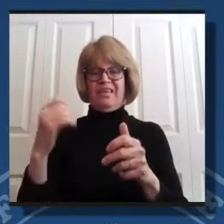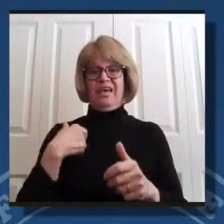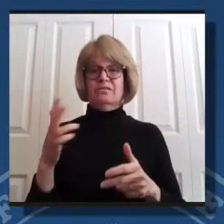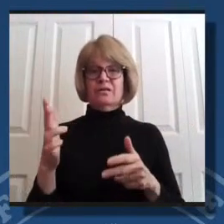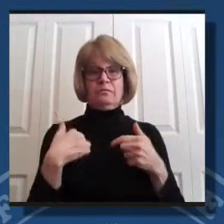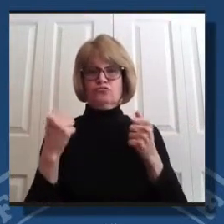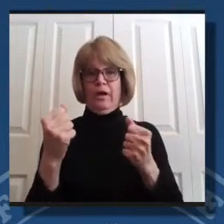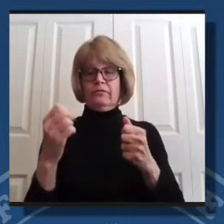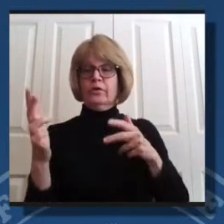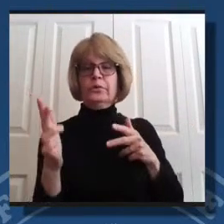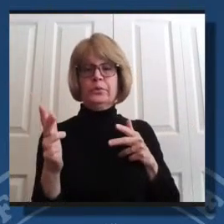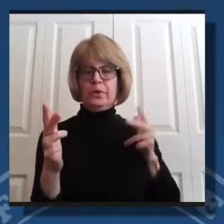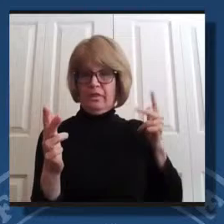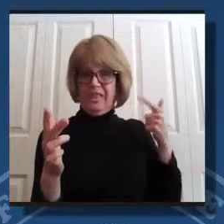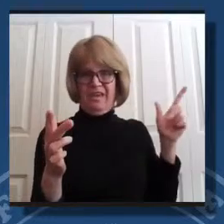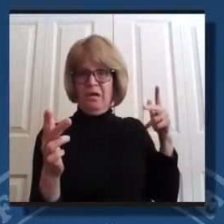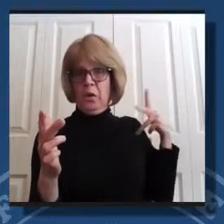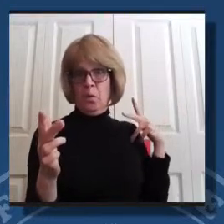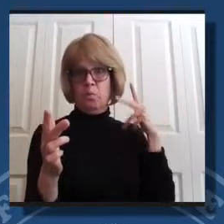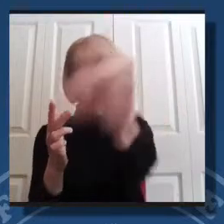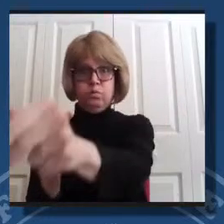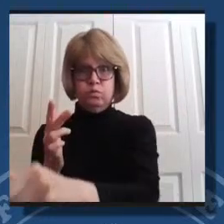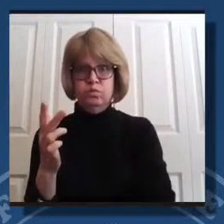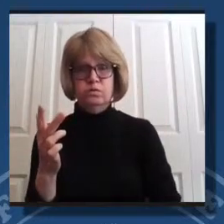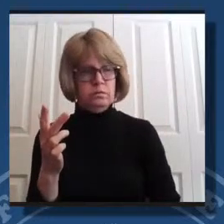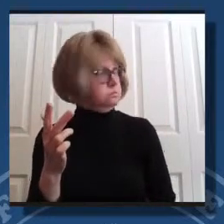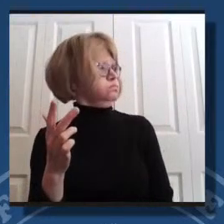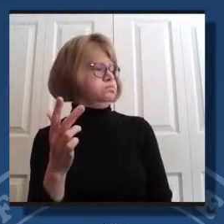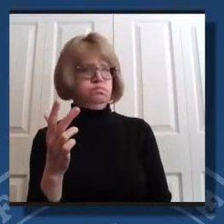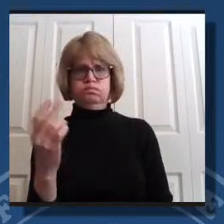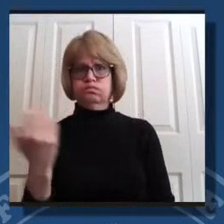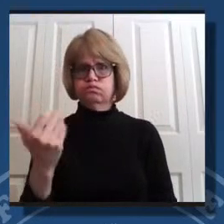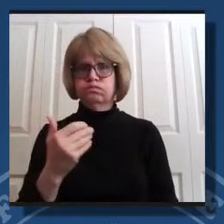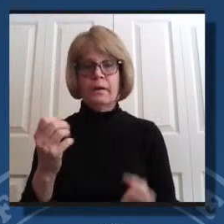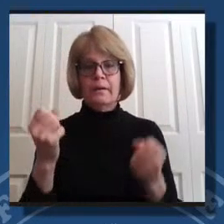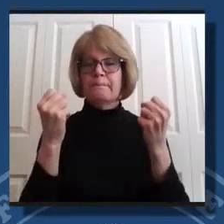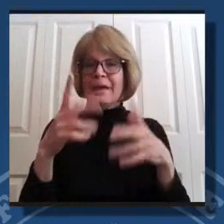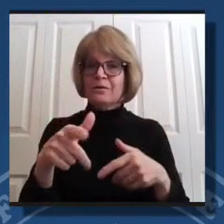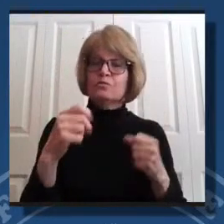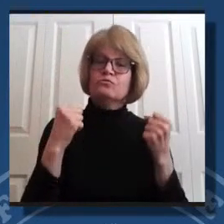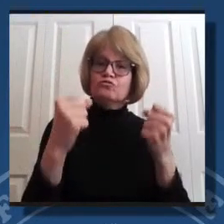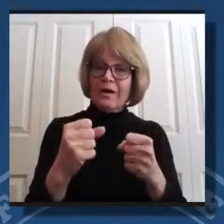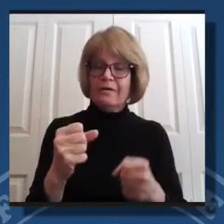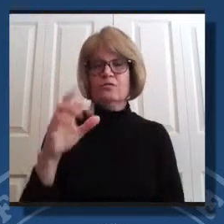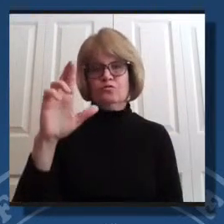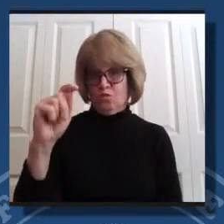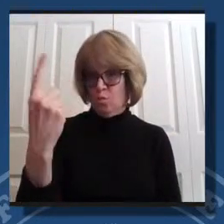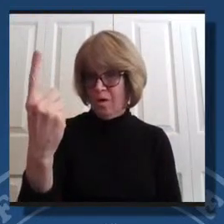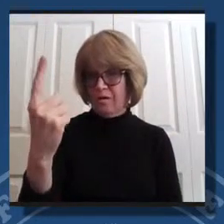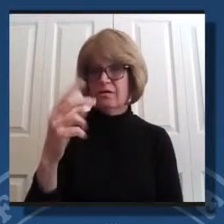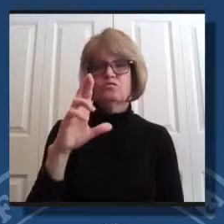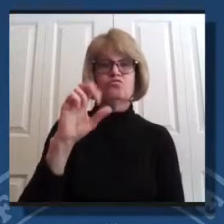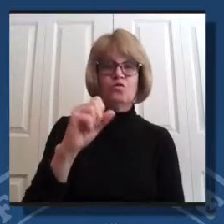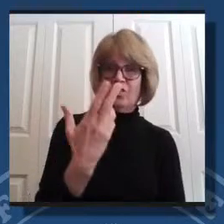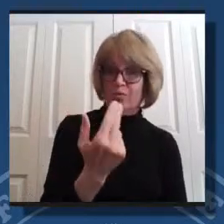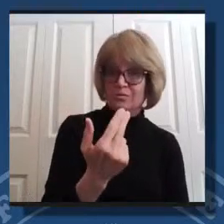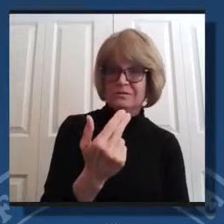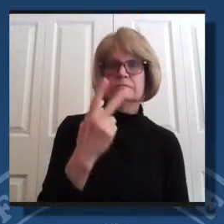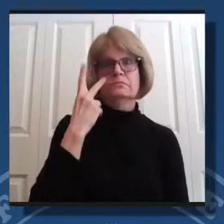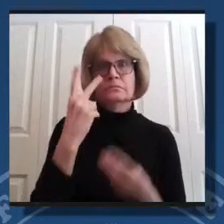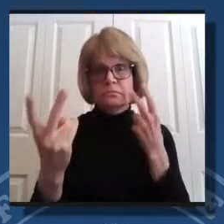standing still. I know many of you travel up and down Route 1 and 13, and you witness these